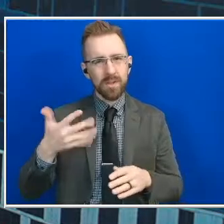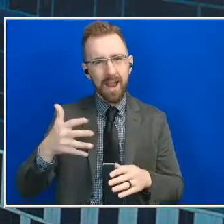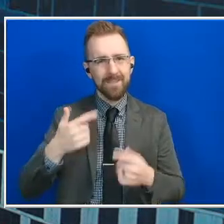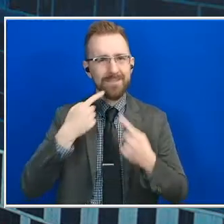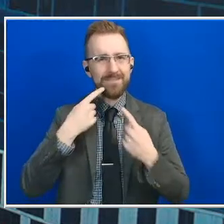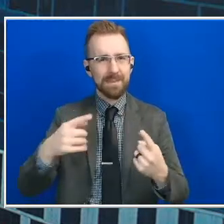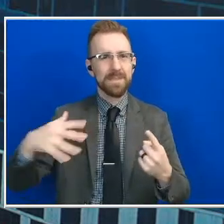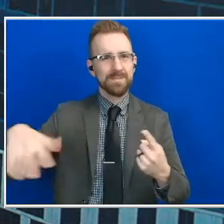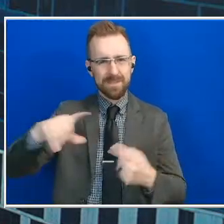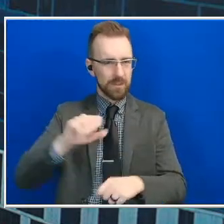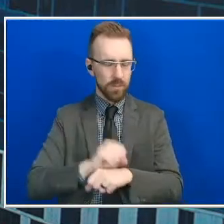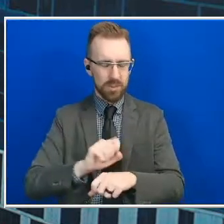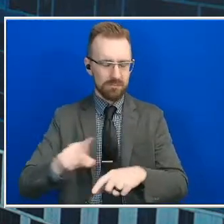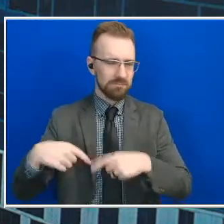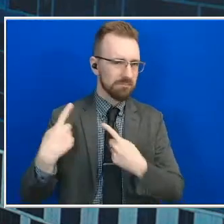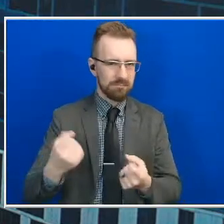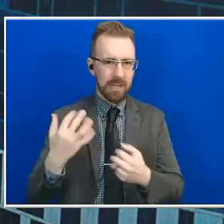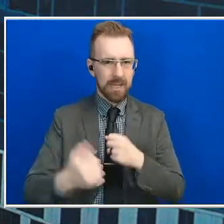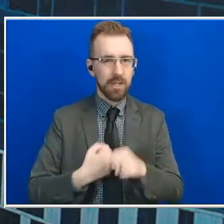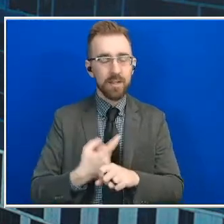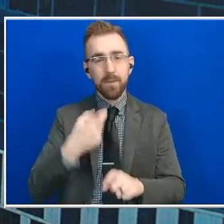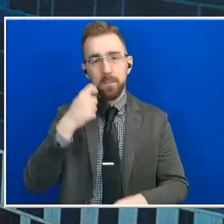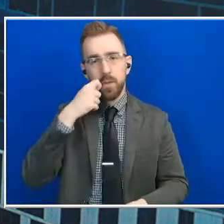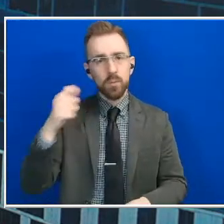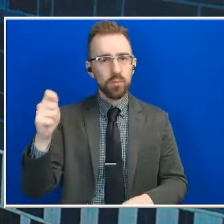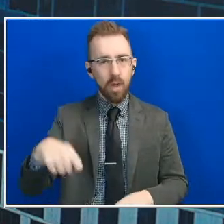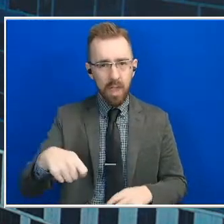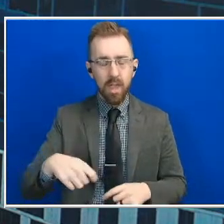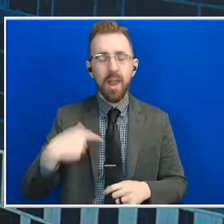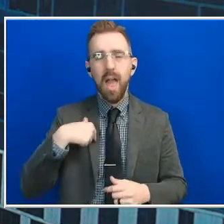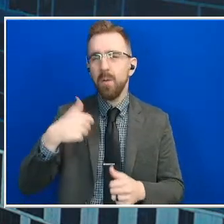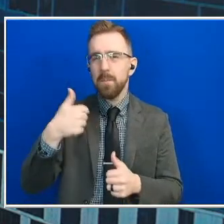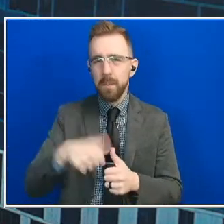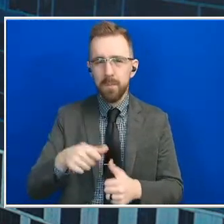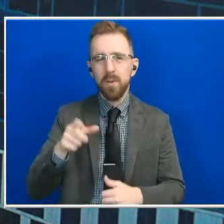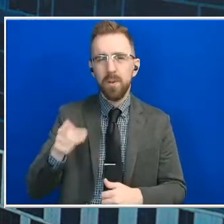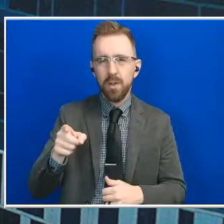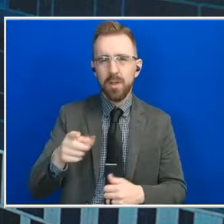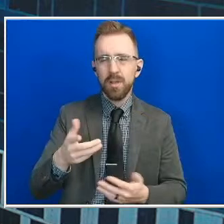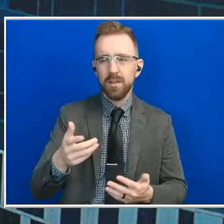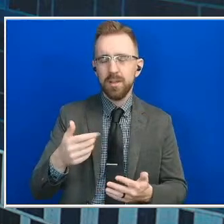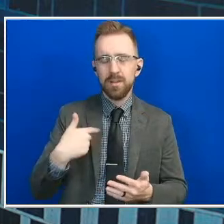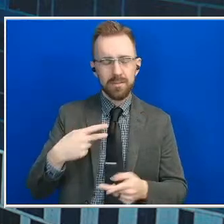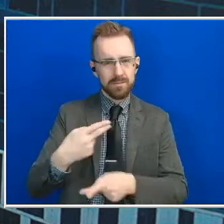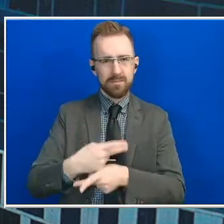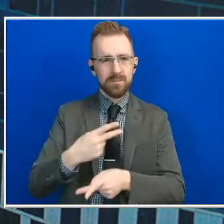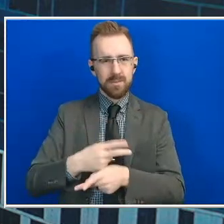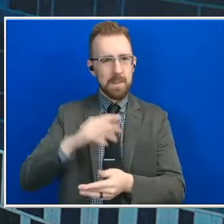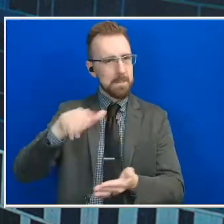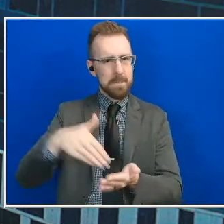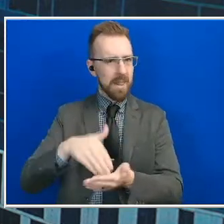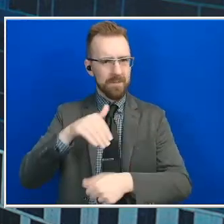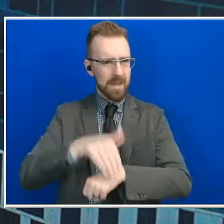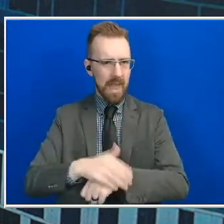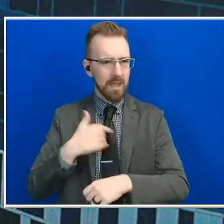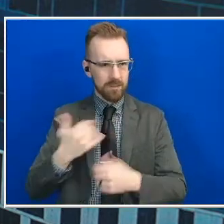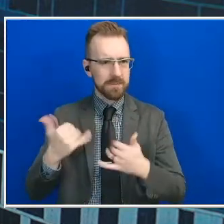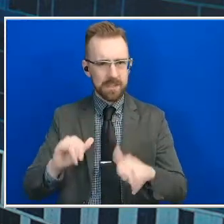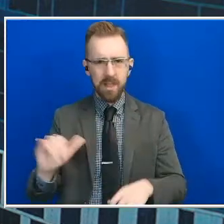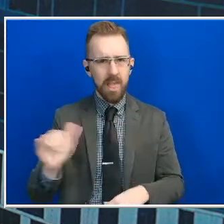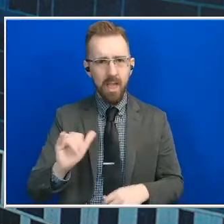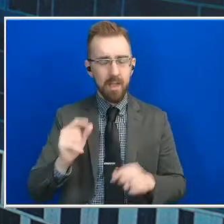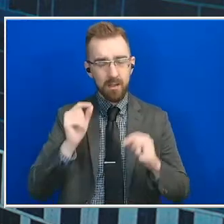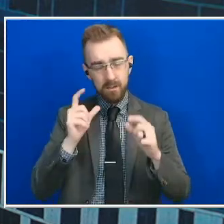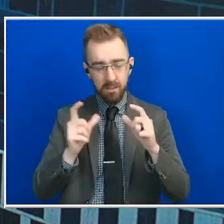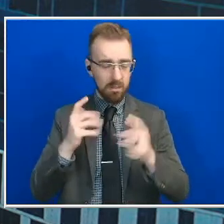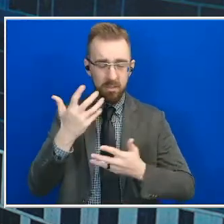long, but he's from the Ukraine. And I remember being taken care of middle of the night. So I'm still like waking up from surgery, not